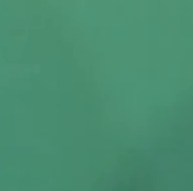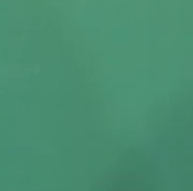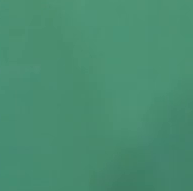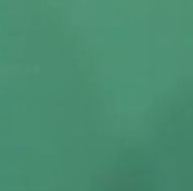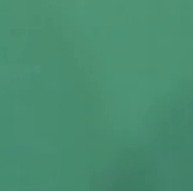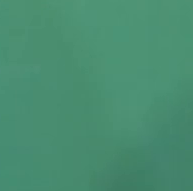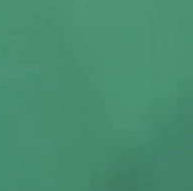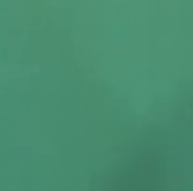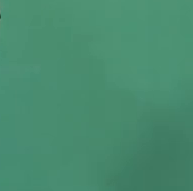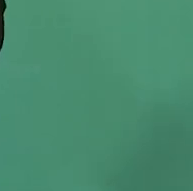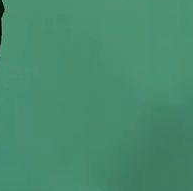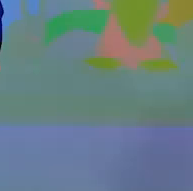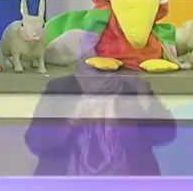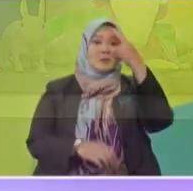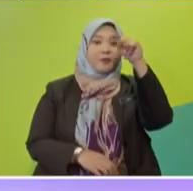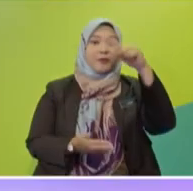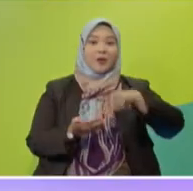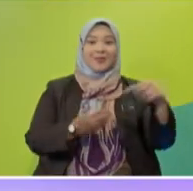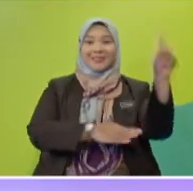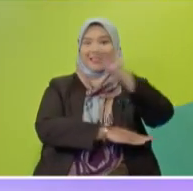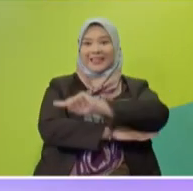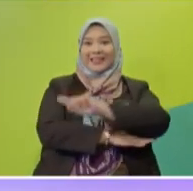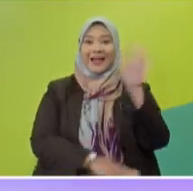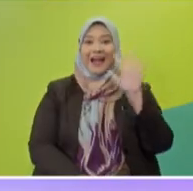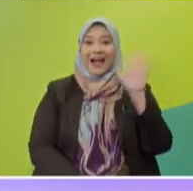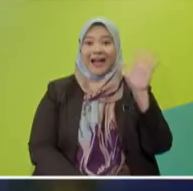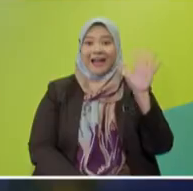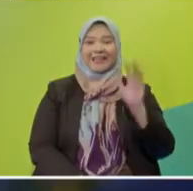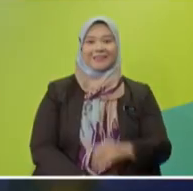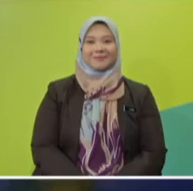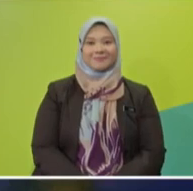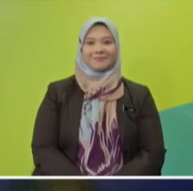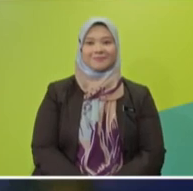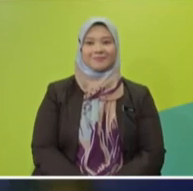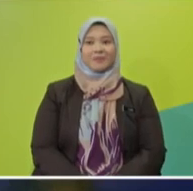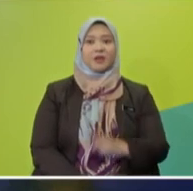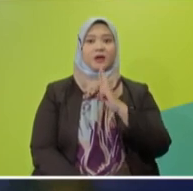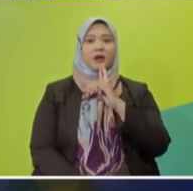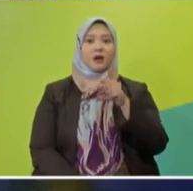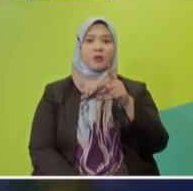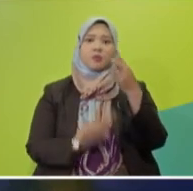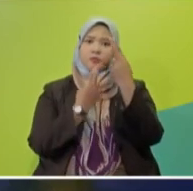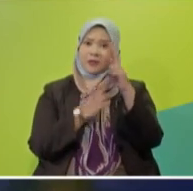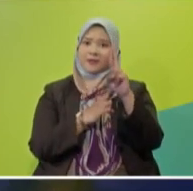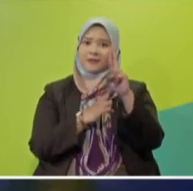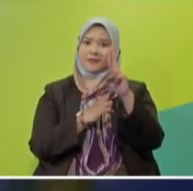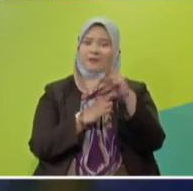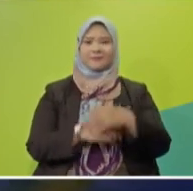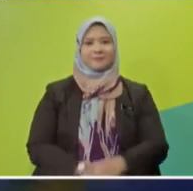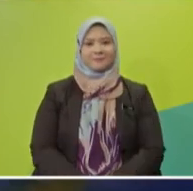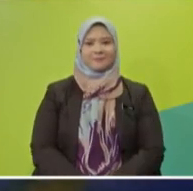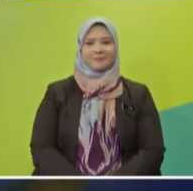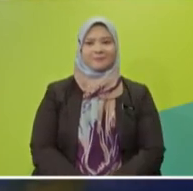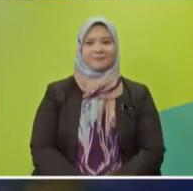for today. Alright teacher, I am ready for today's lesson. But first, I feel like I need some classmates. Yes,